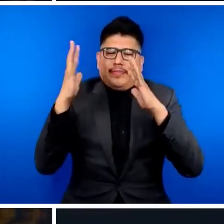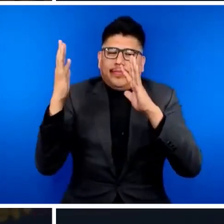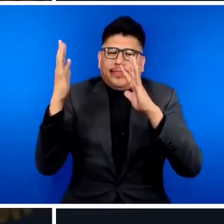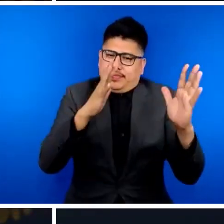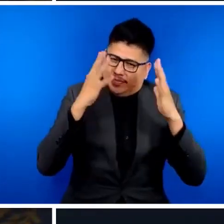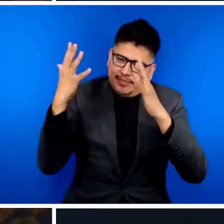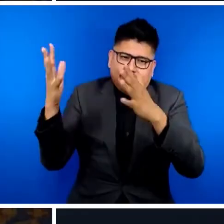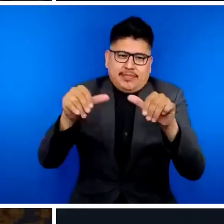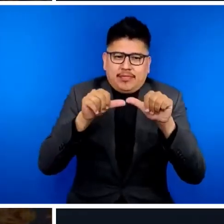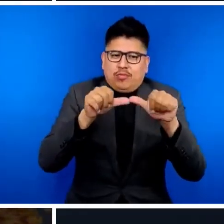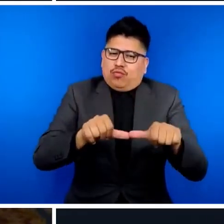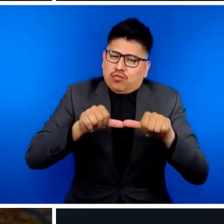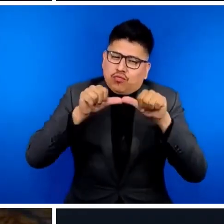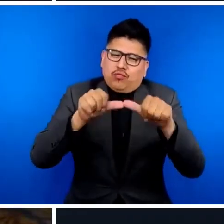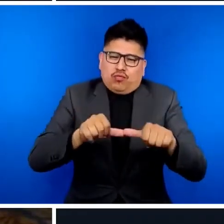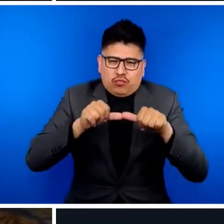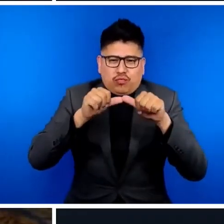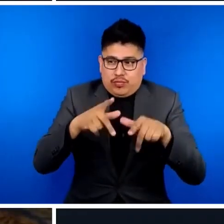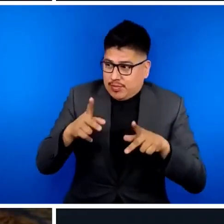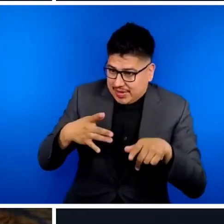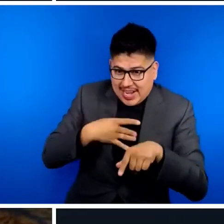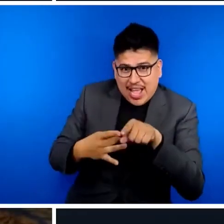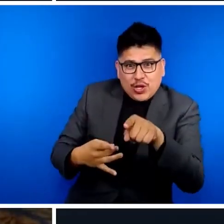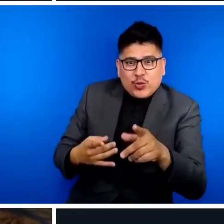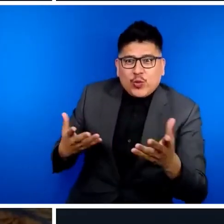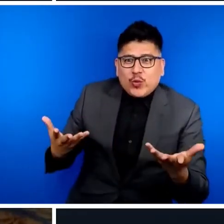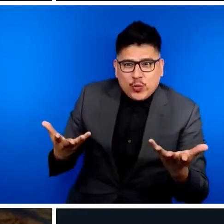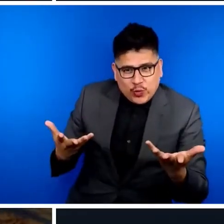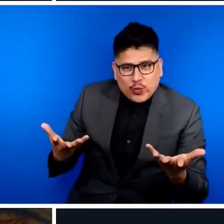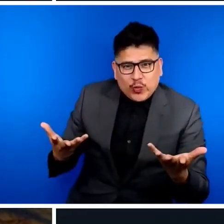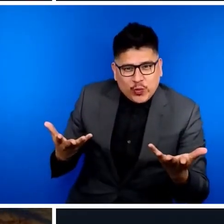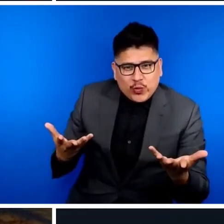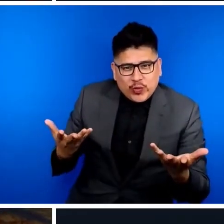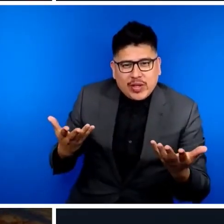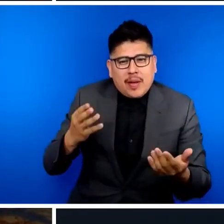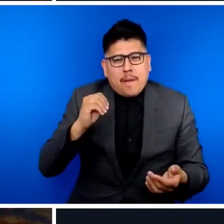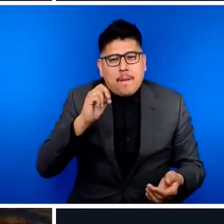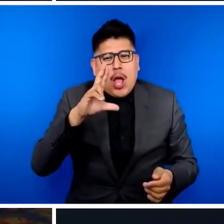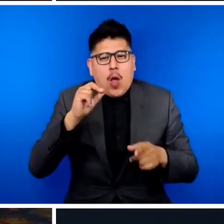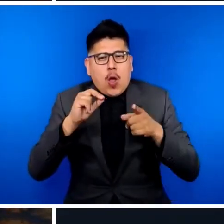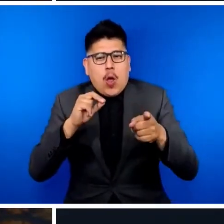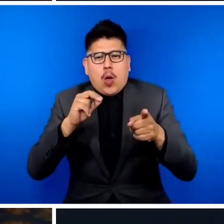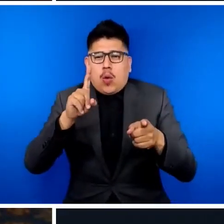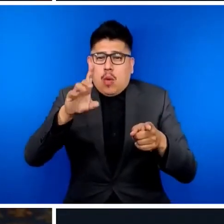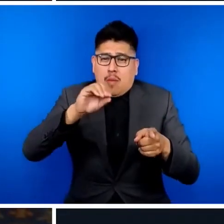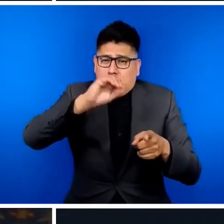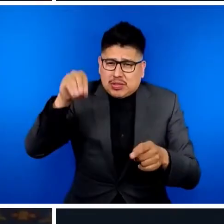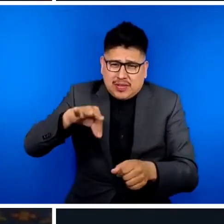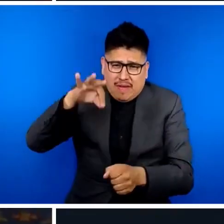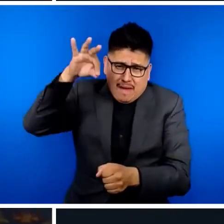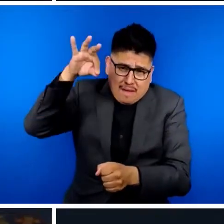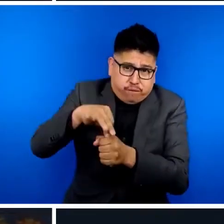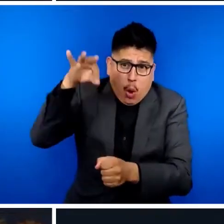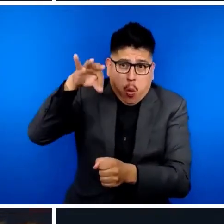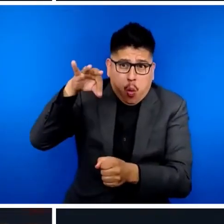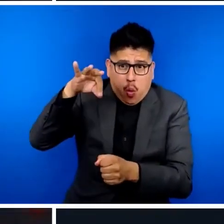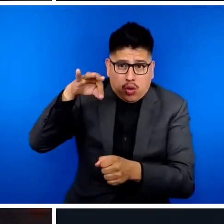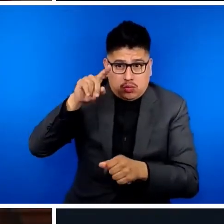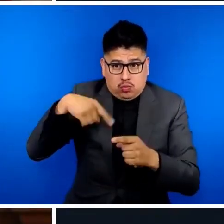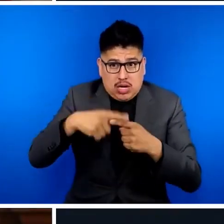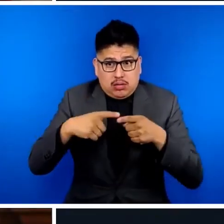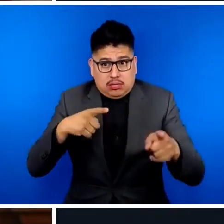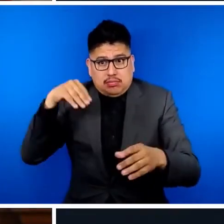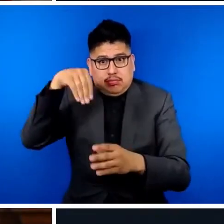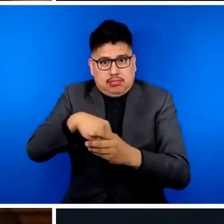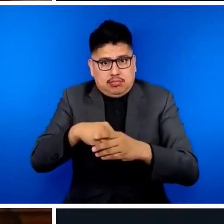People don't like you. You know, Marco got 100% of the votes when he was in confirmation. I think our next one